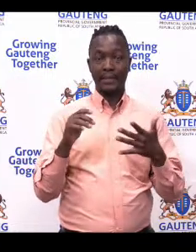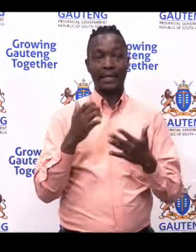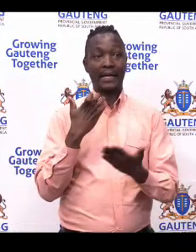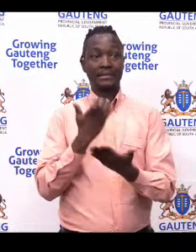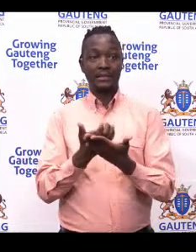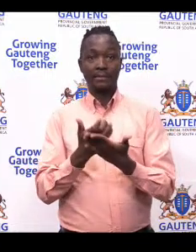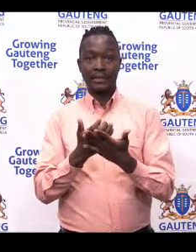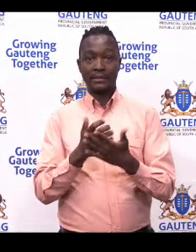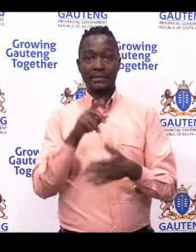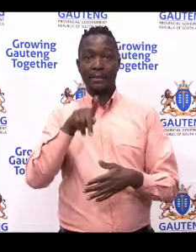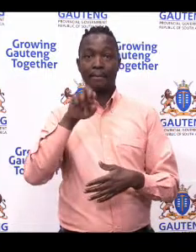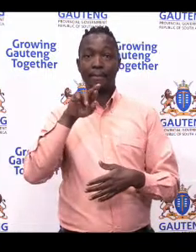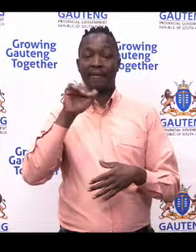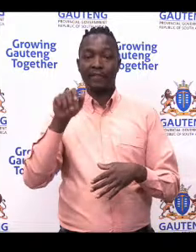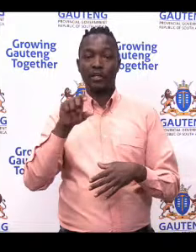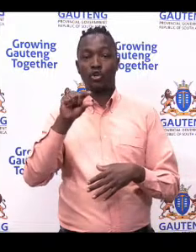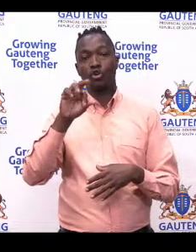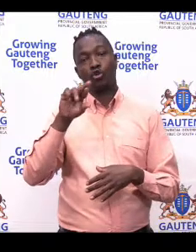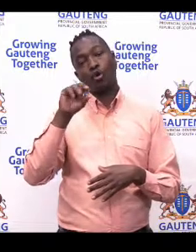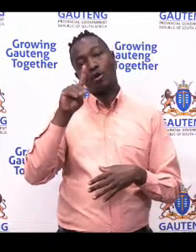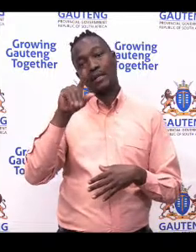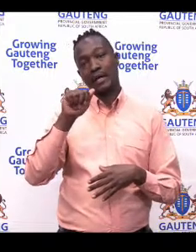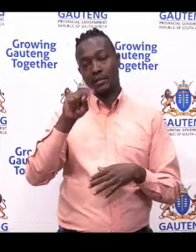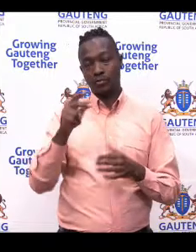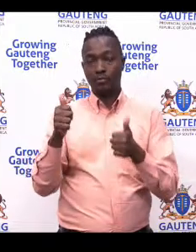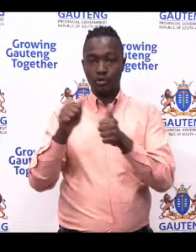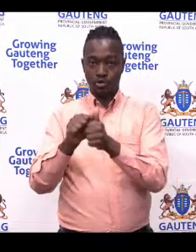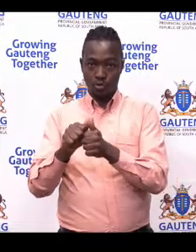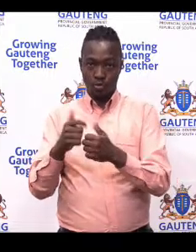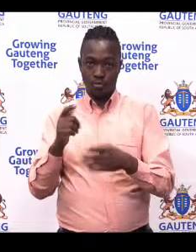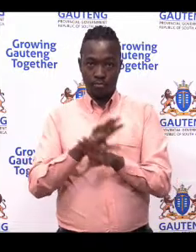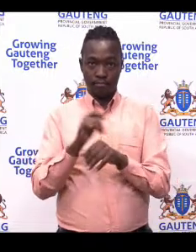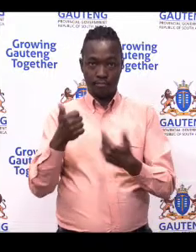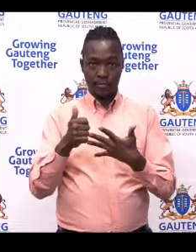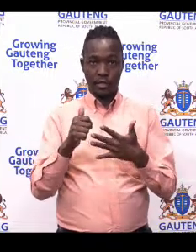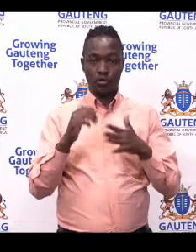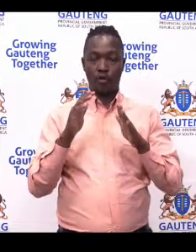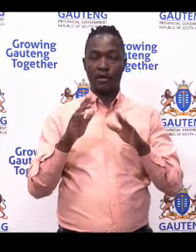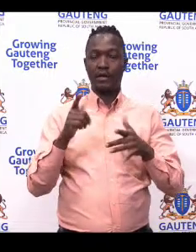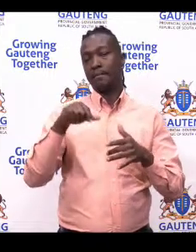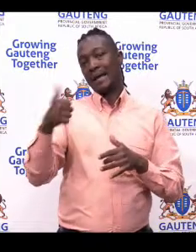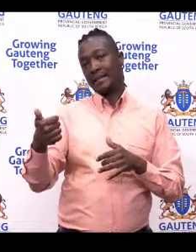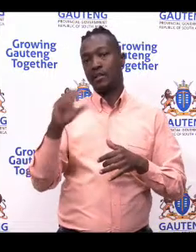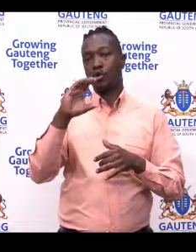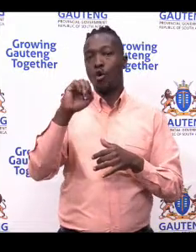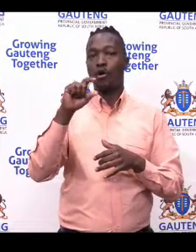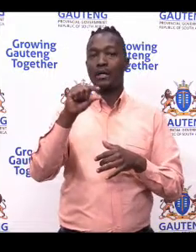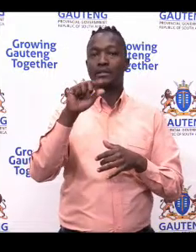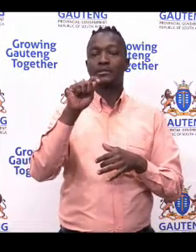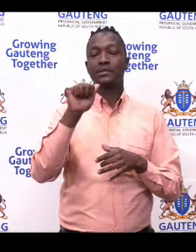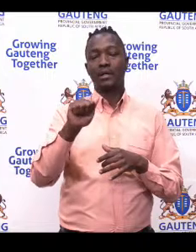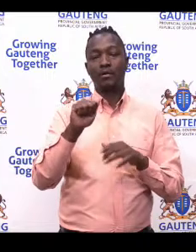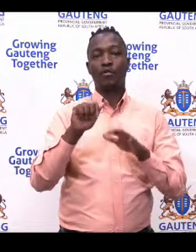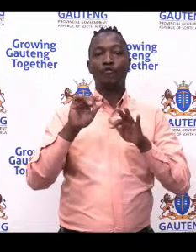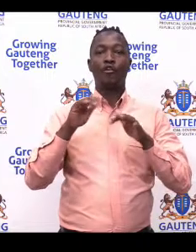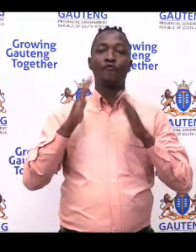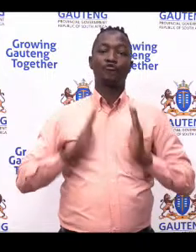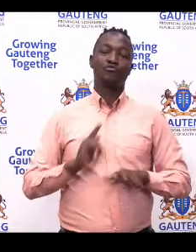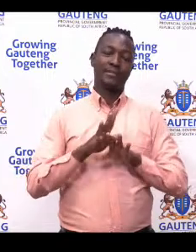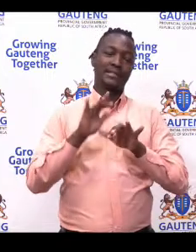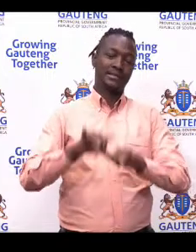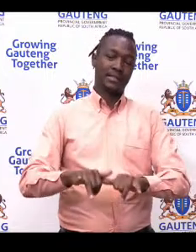Mr. Pravin Gordhan, who will be joined by the MEC of COCTA and Human Settlement, which is Leboang Maile,